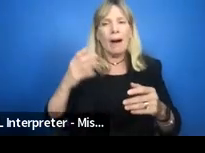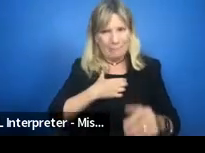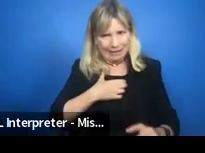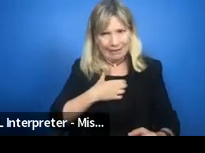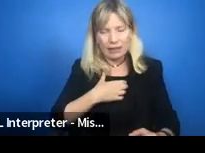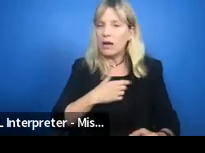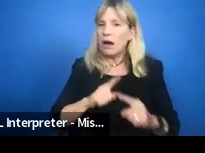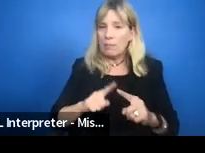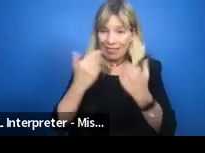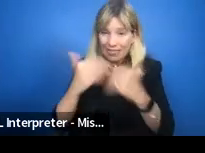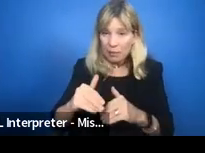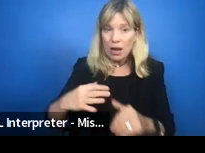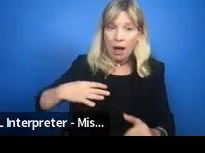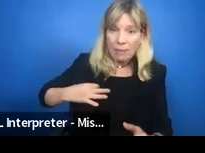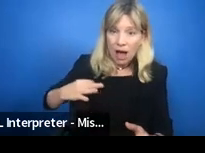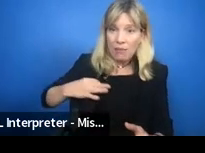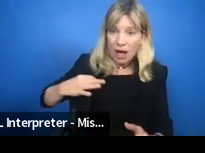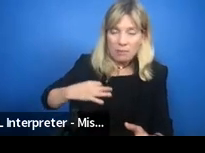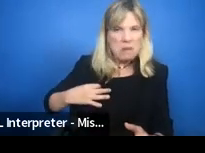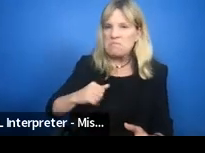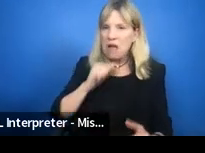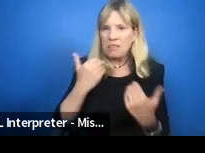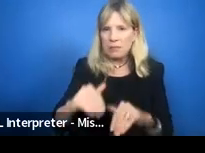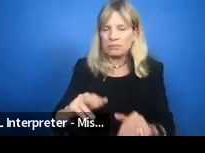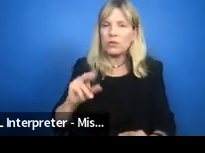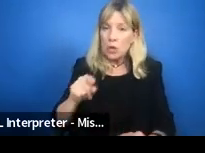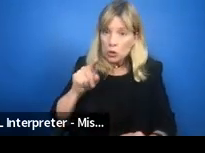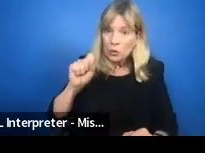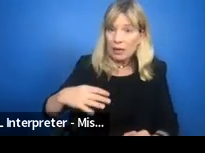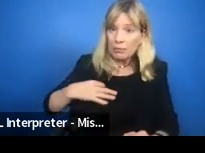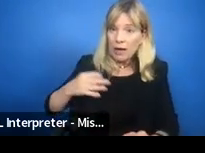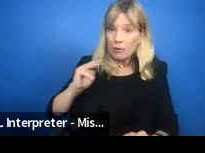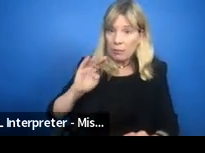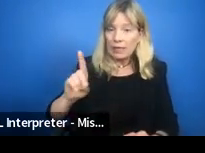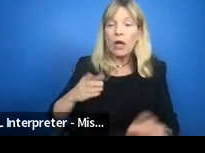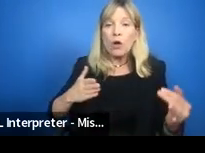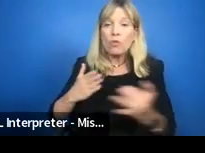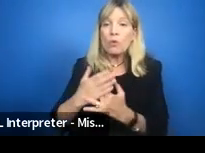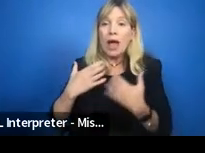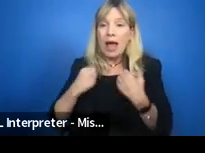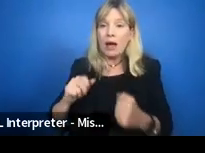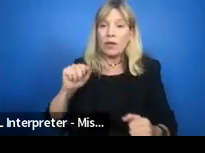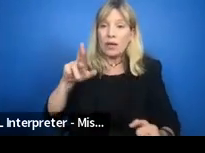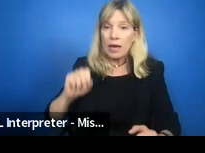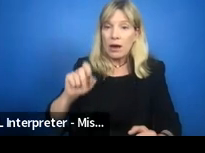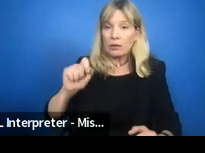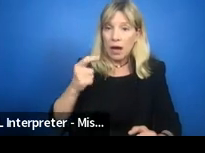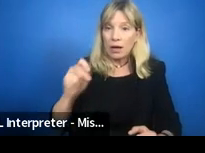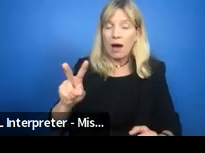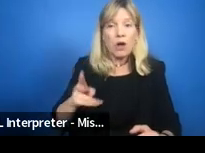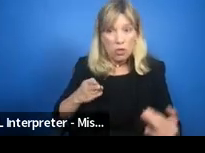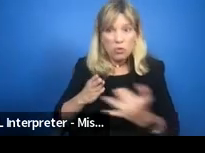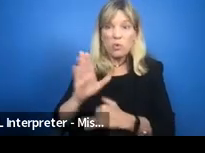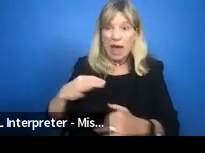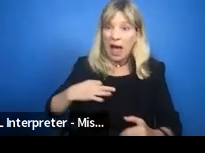But no, there's no limit on how many times you can apply. You can also apply for Medicaid through healthcare.gov. You can go through the healthcare.gov